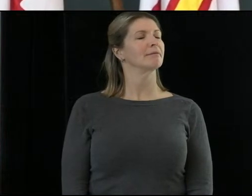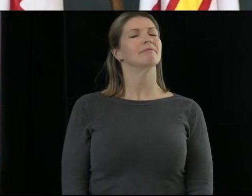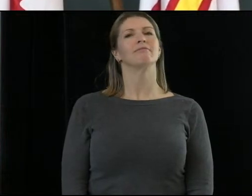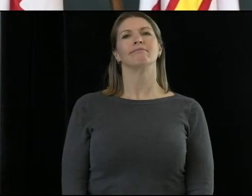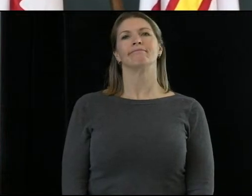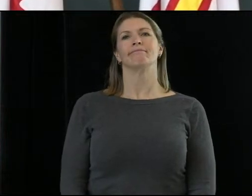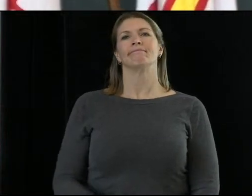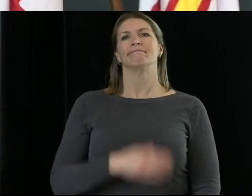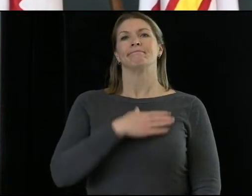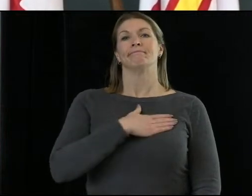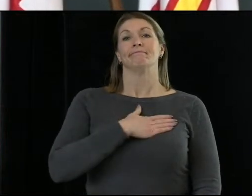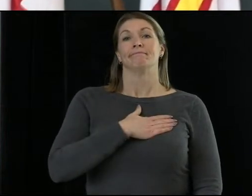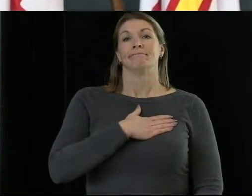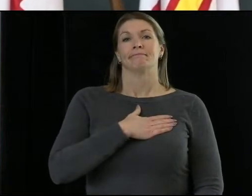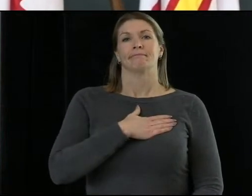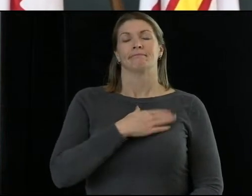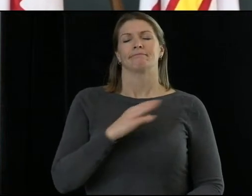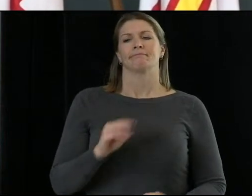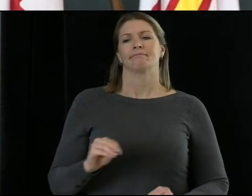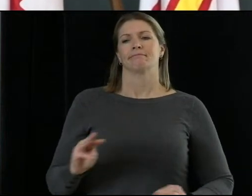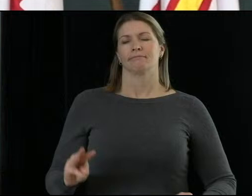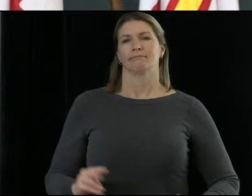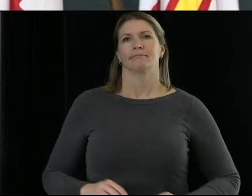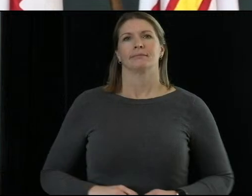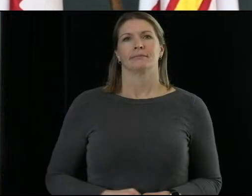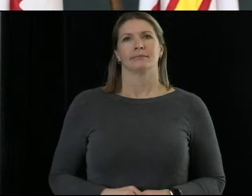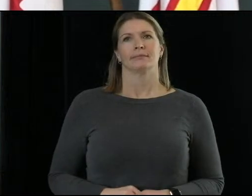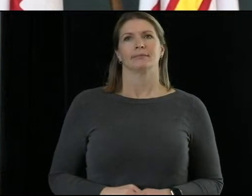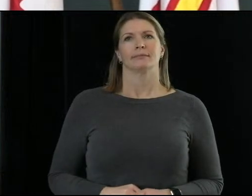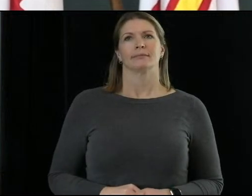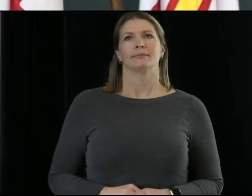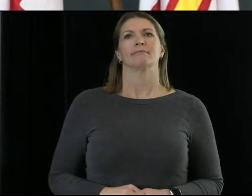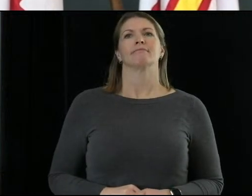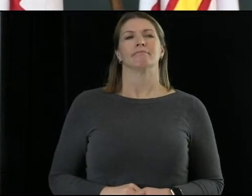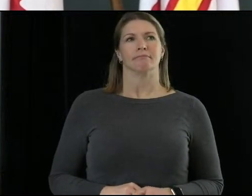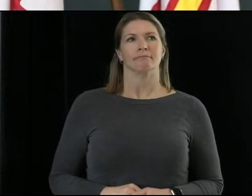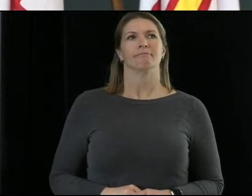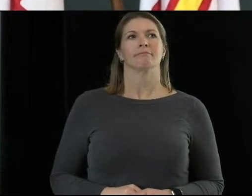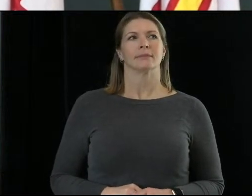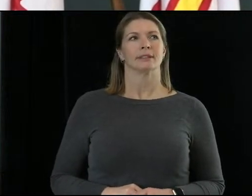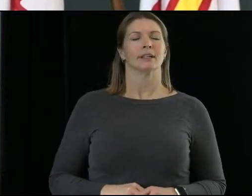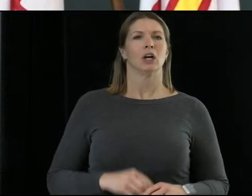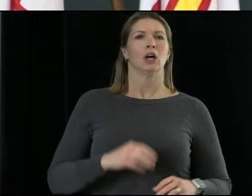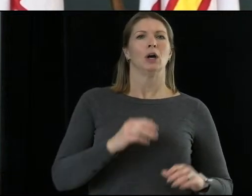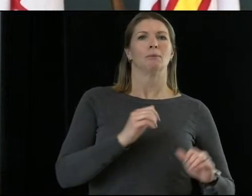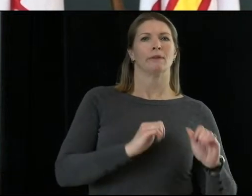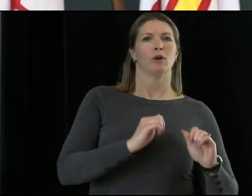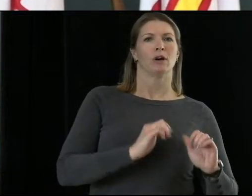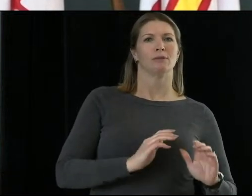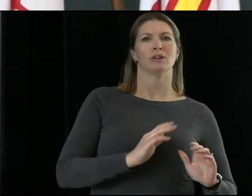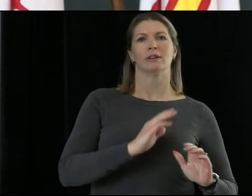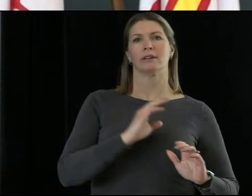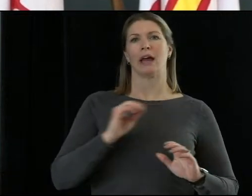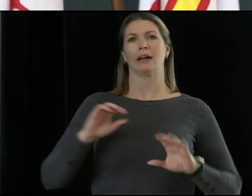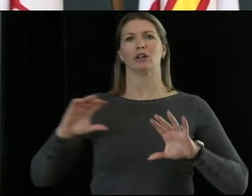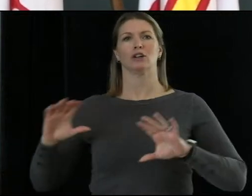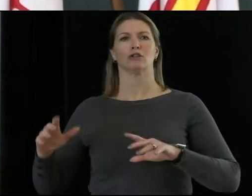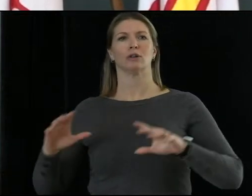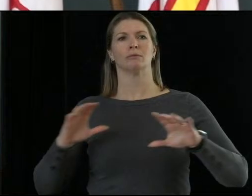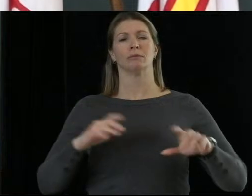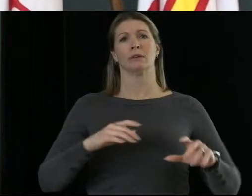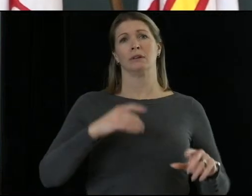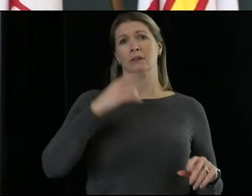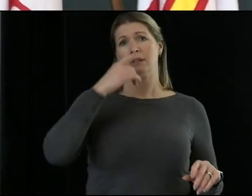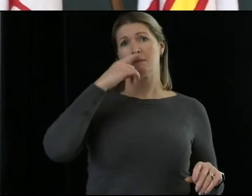Wow. So touched by the speakers and all the performers. I wonder, if we could